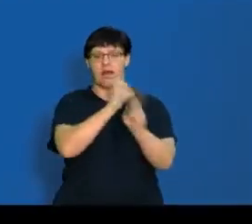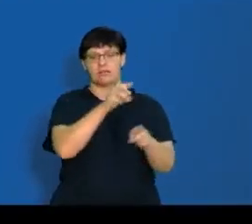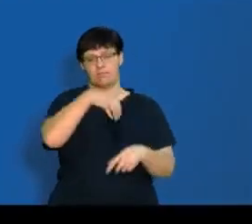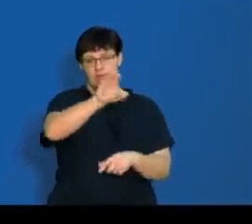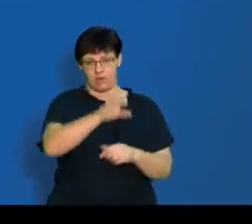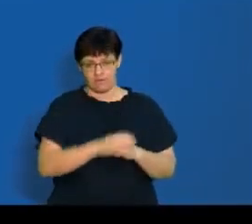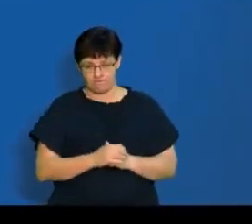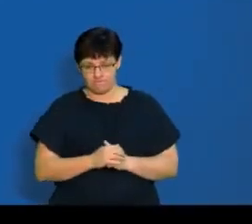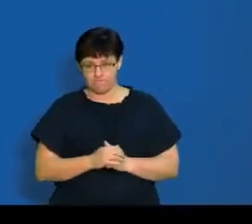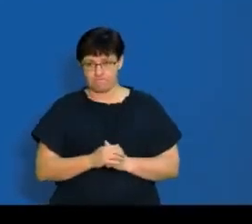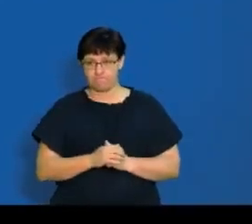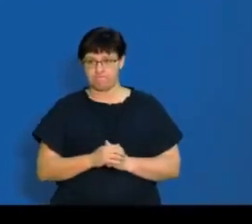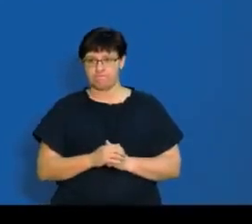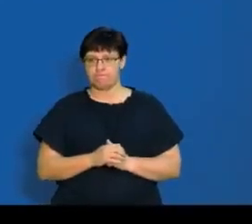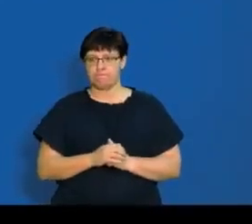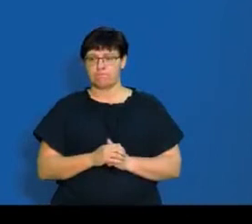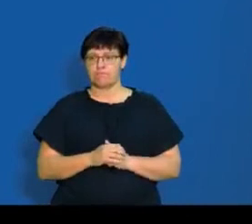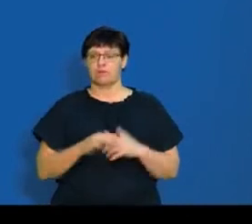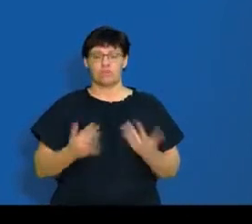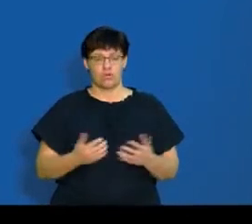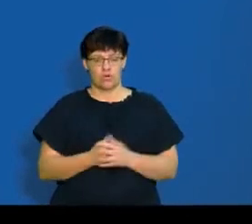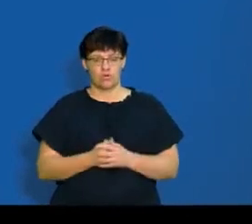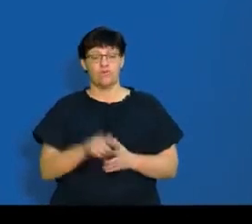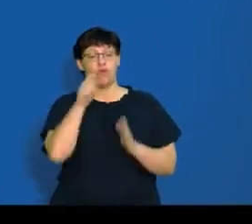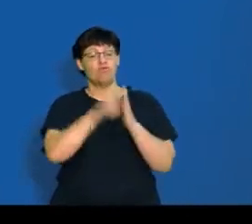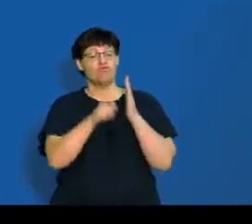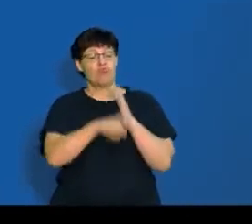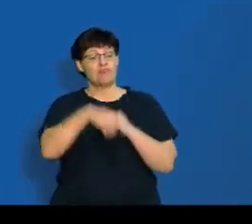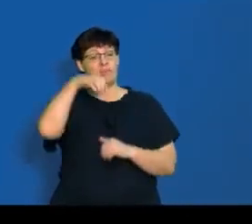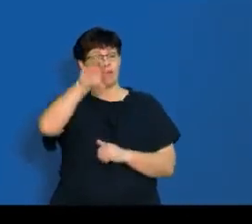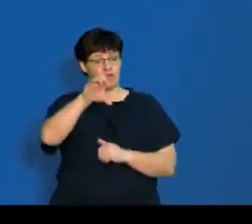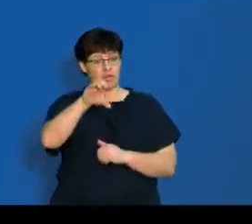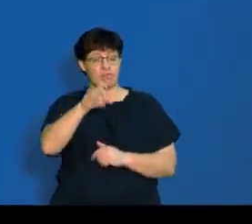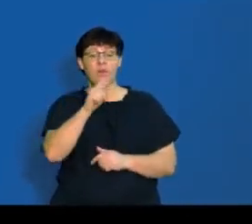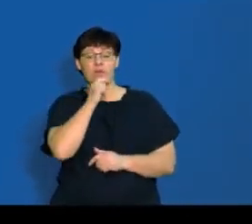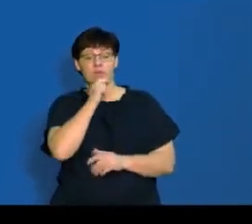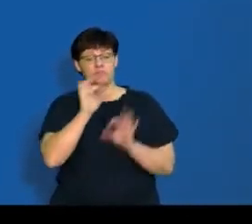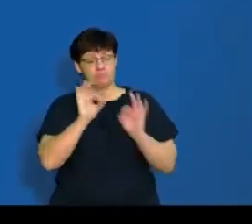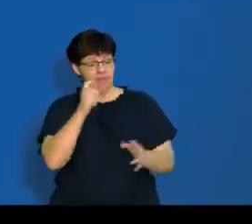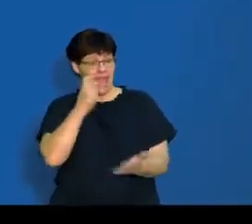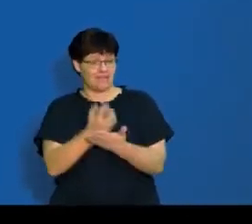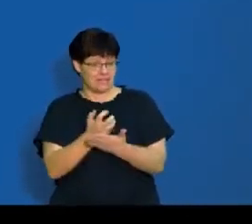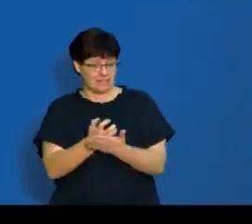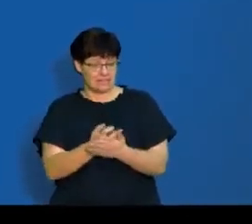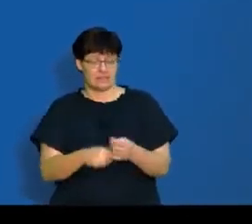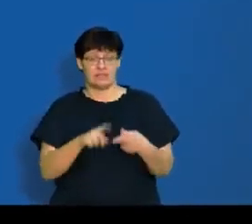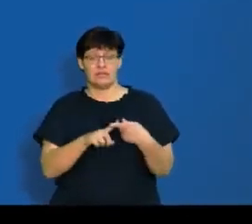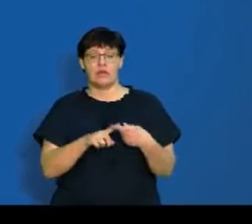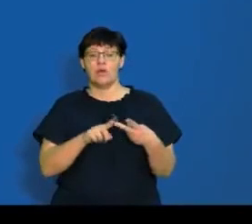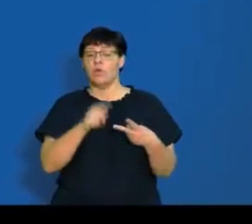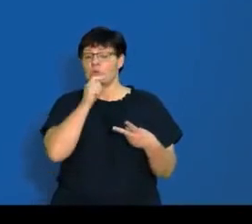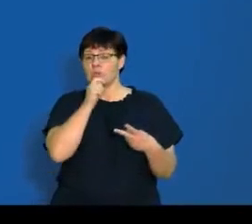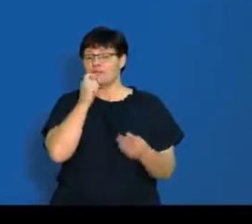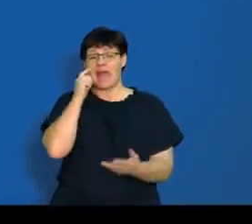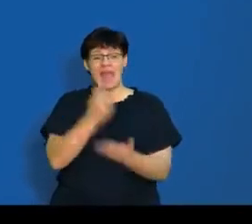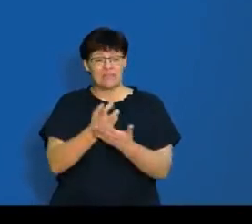paragraph question. So when you're writing a paragraph, you have to use relevant evidence. Okay, you have to use